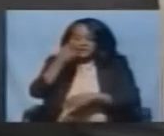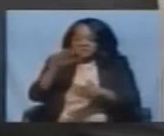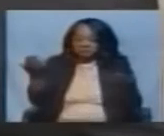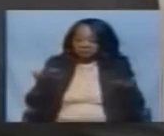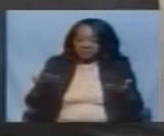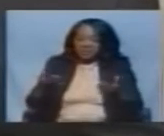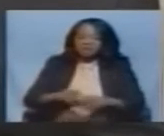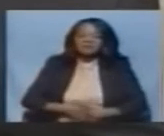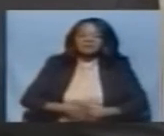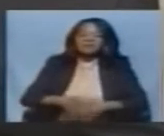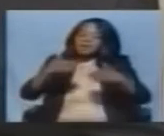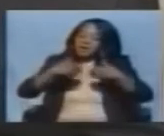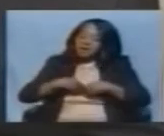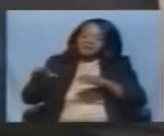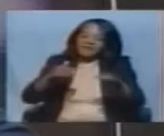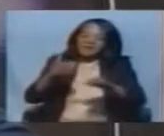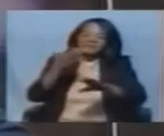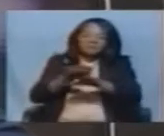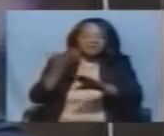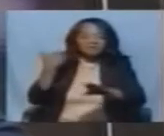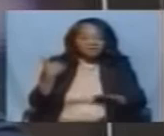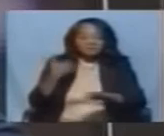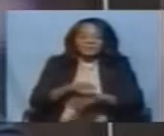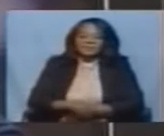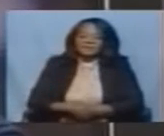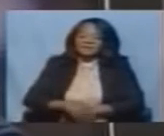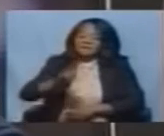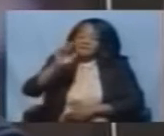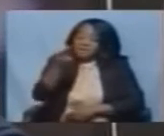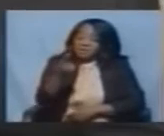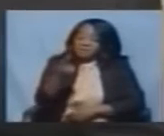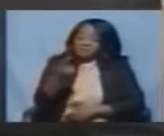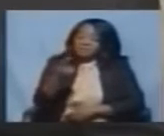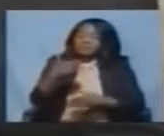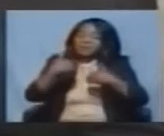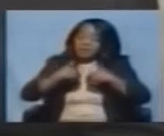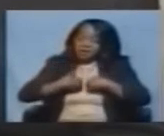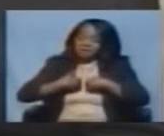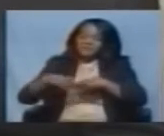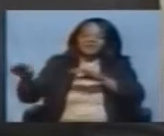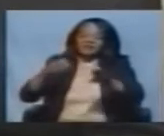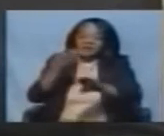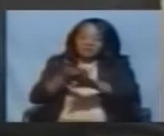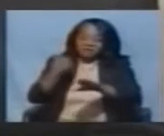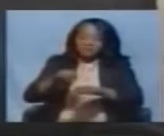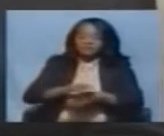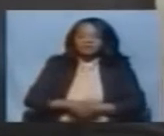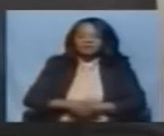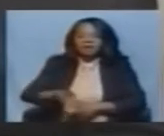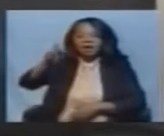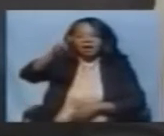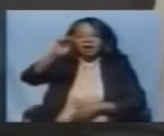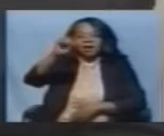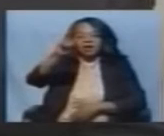before. We've actually done that before. Why are you being soft? No. We first of all, we've done that before. We've revoked licenses before.